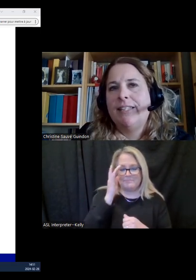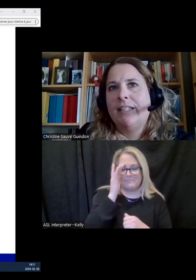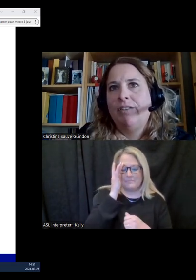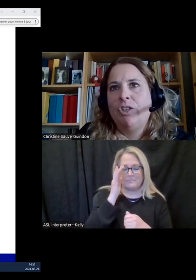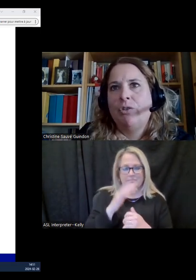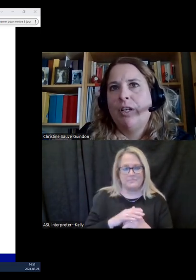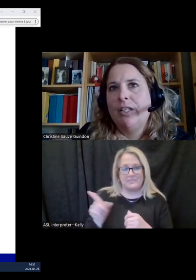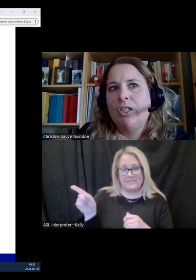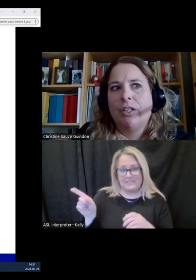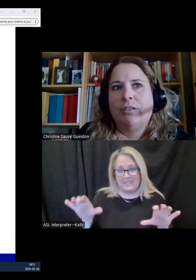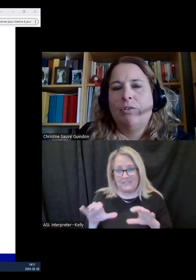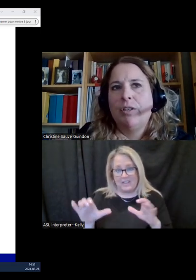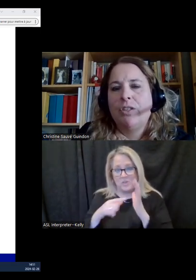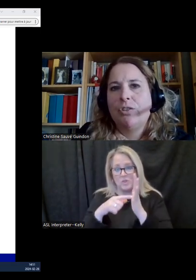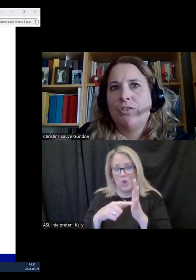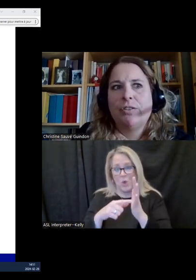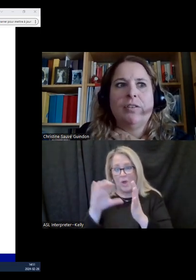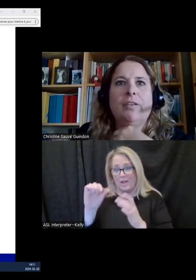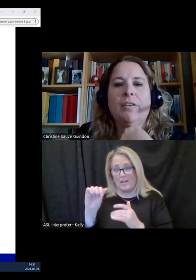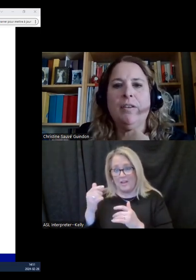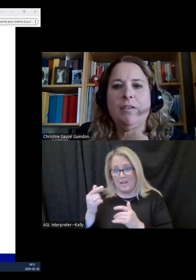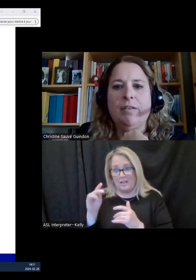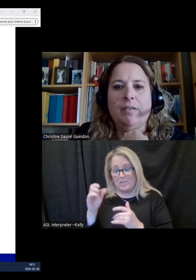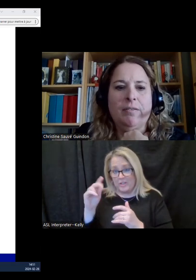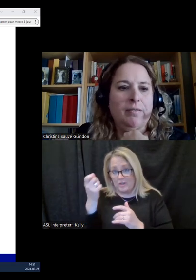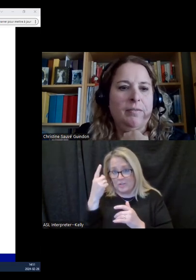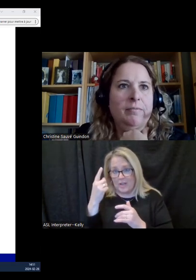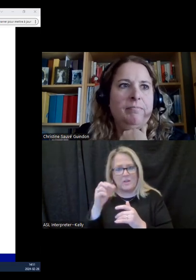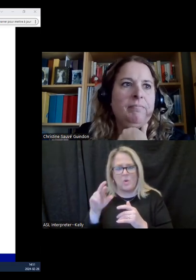Does this activity show cognition, or is it just